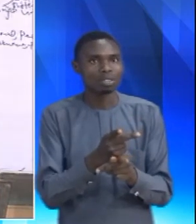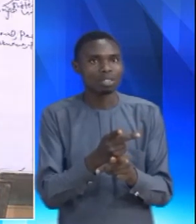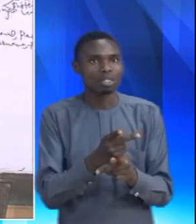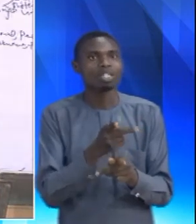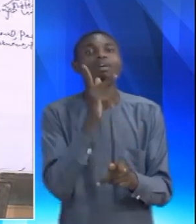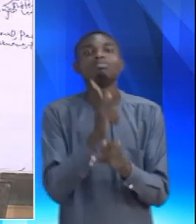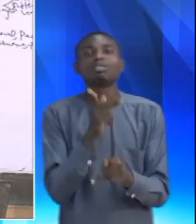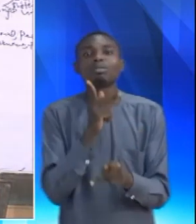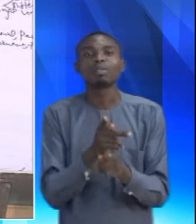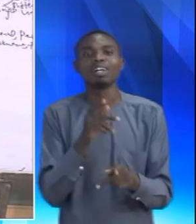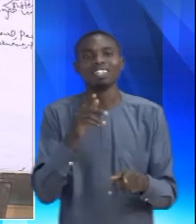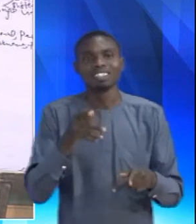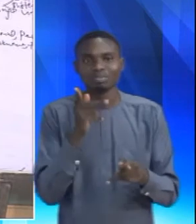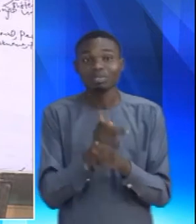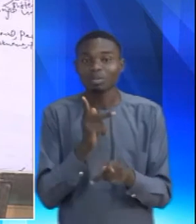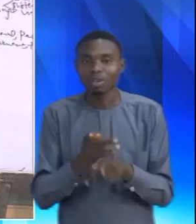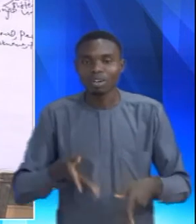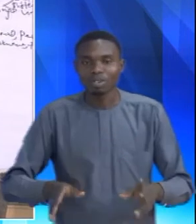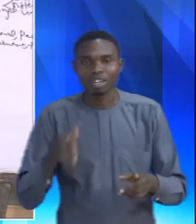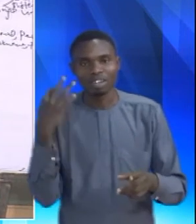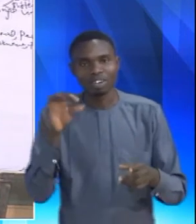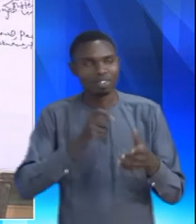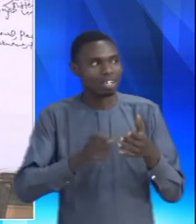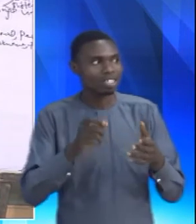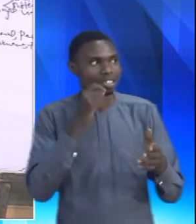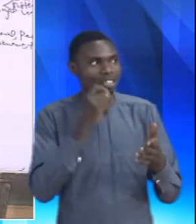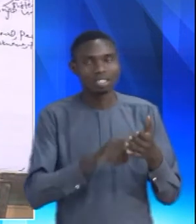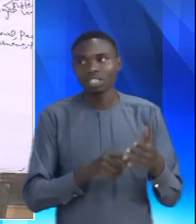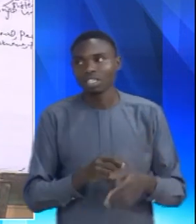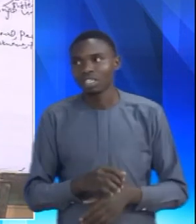conclusion. When next we meet, we are going on that.